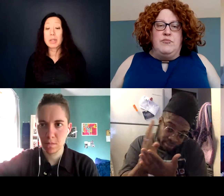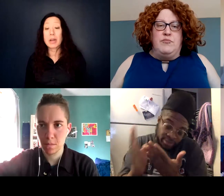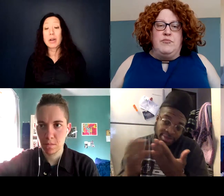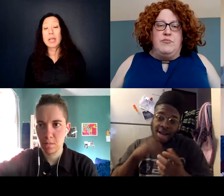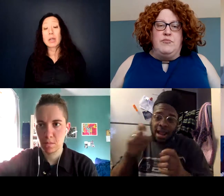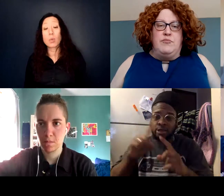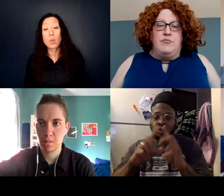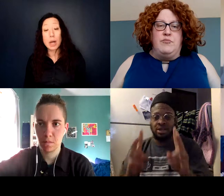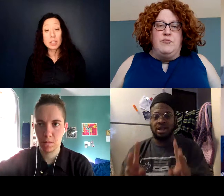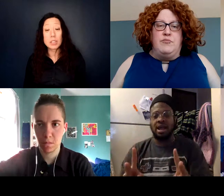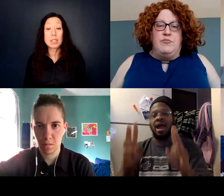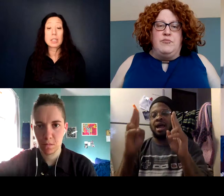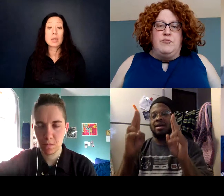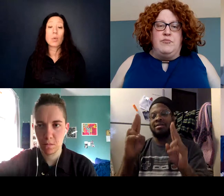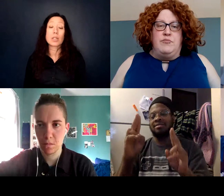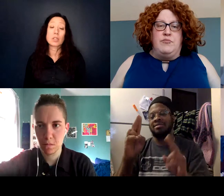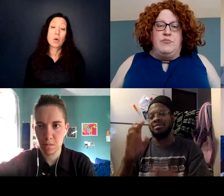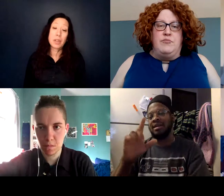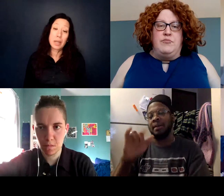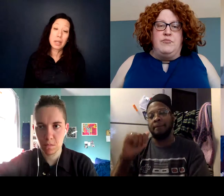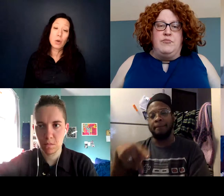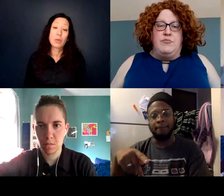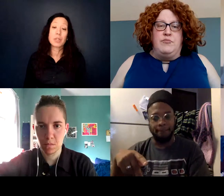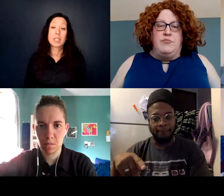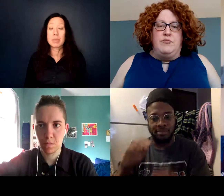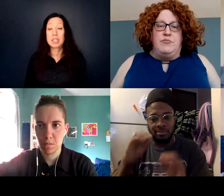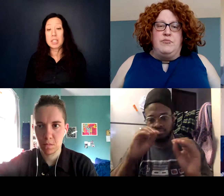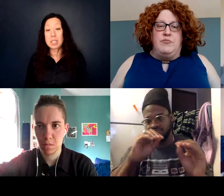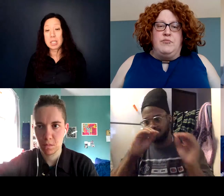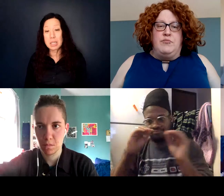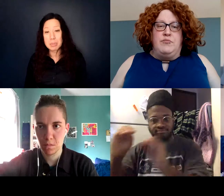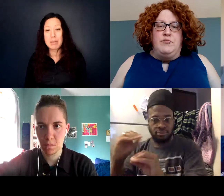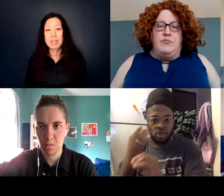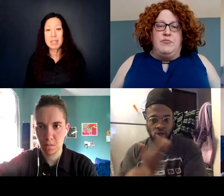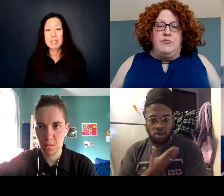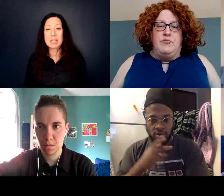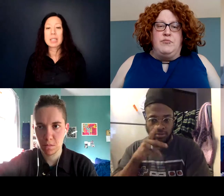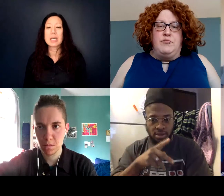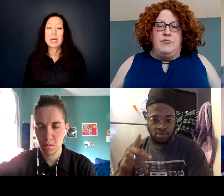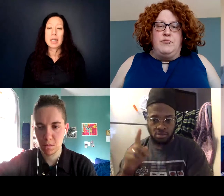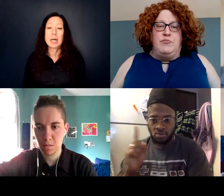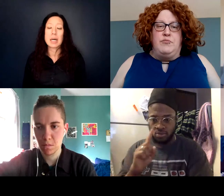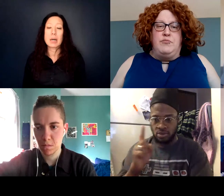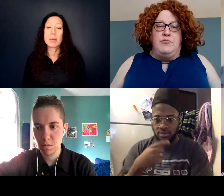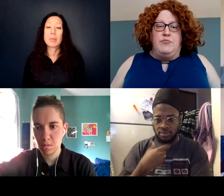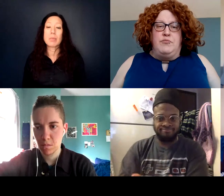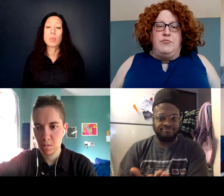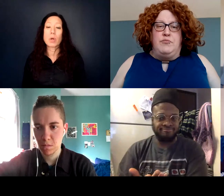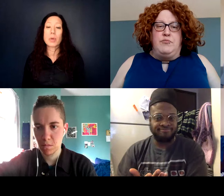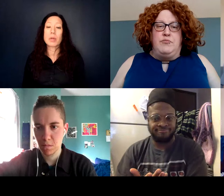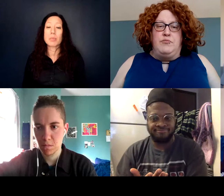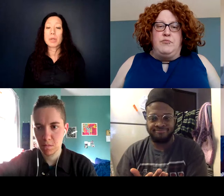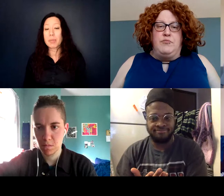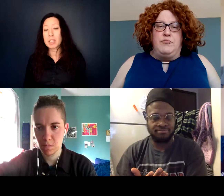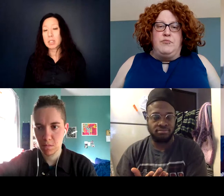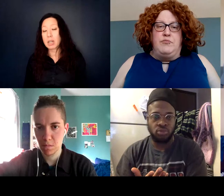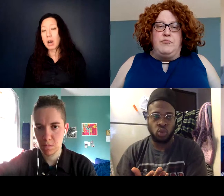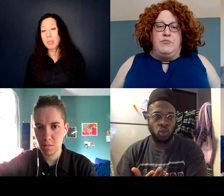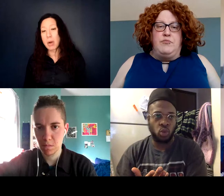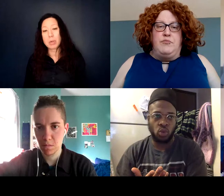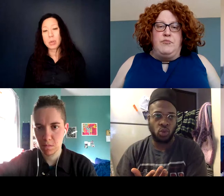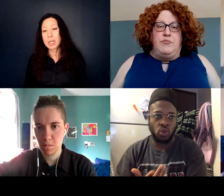if people are there and they can watch the whole thing, or if it's going to be just clips of it, where we can